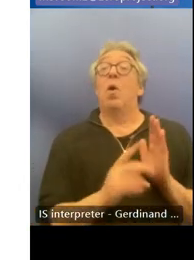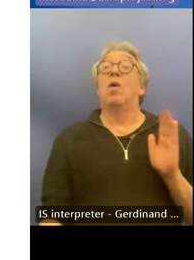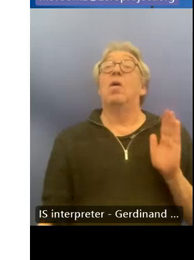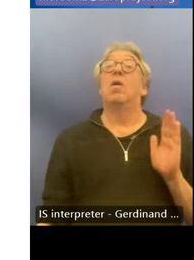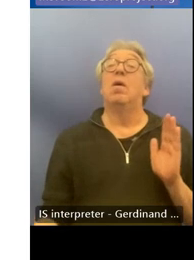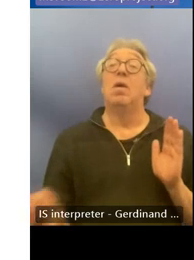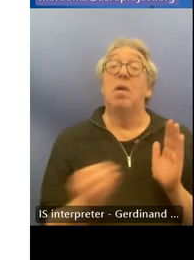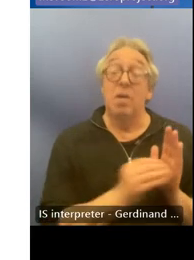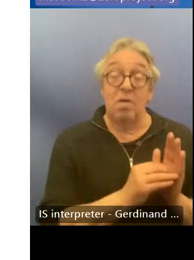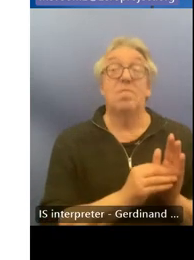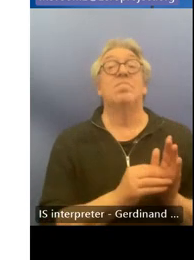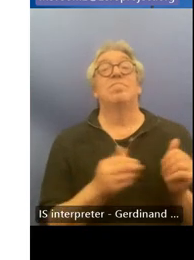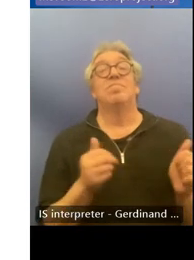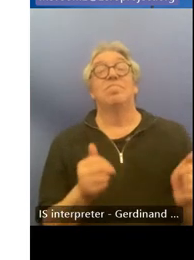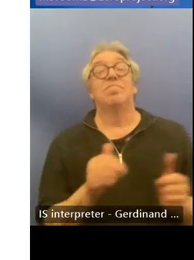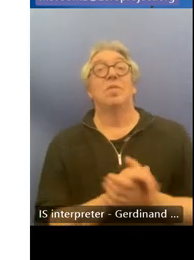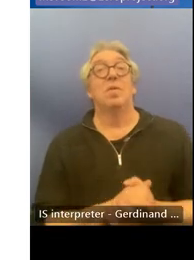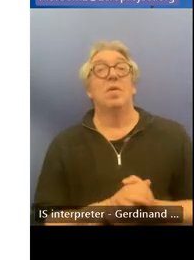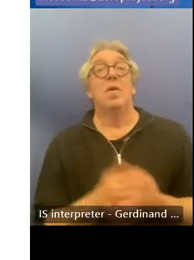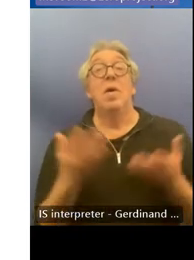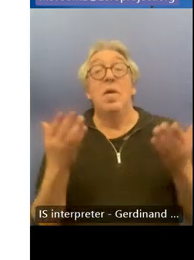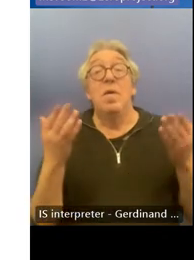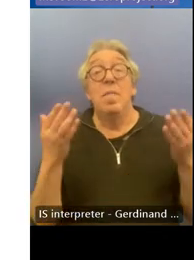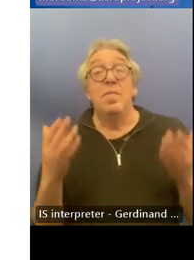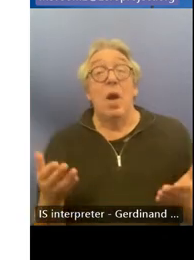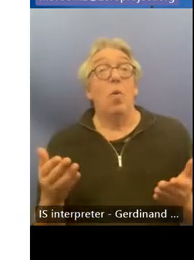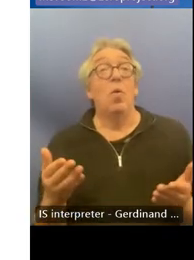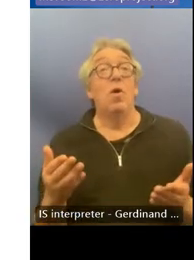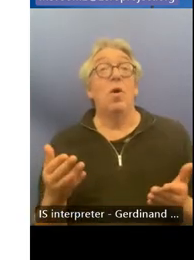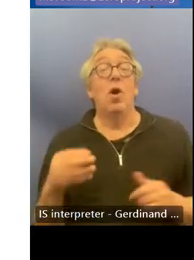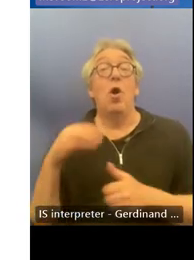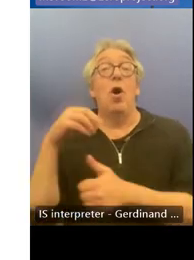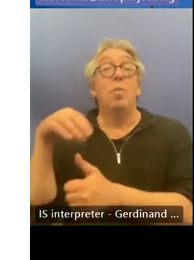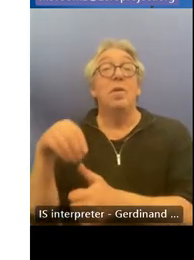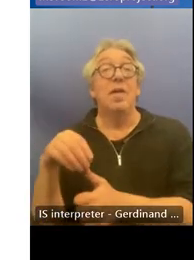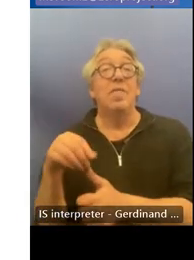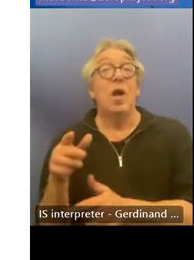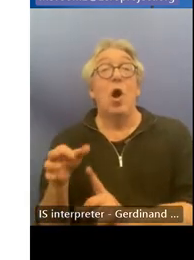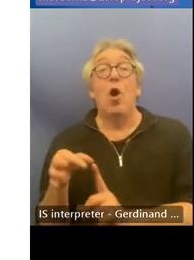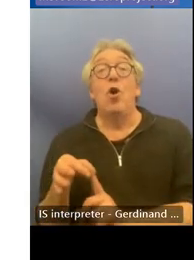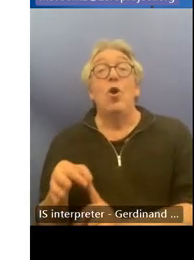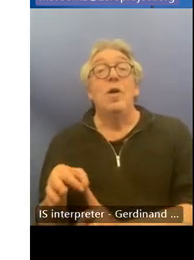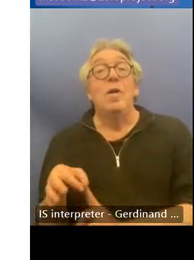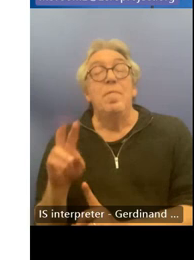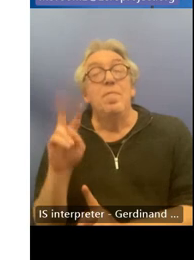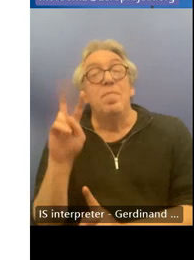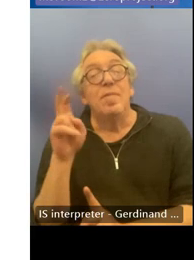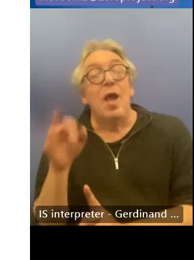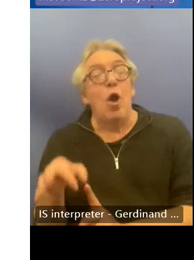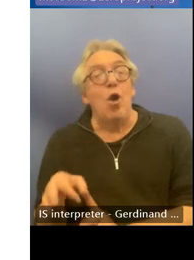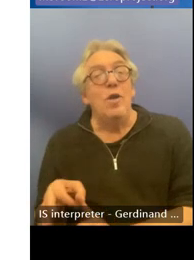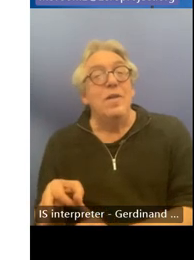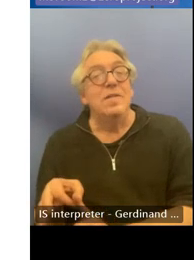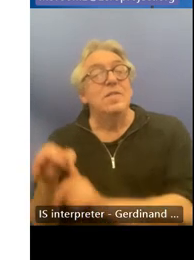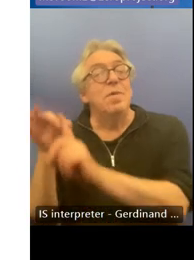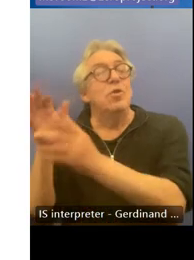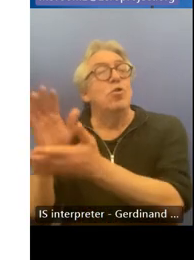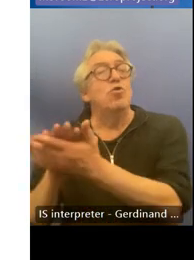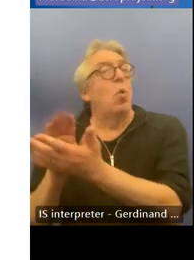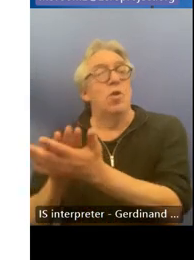Hope organization, special schools in my country have been transformed into pedagogical psychological support services to